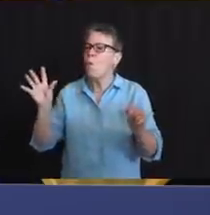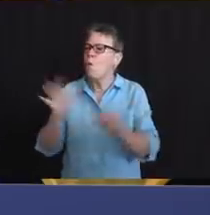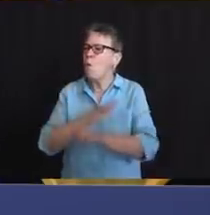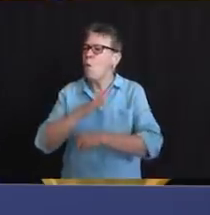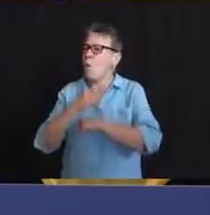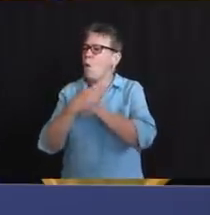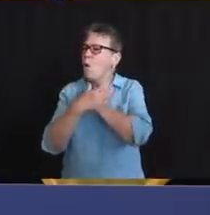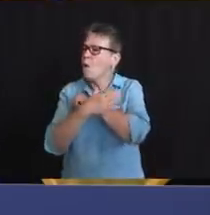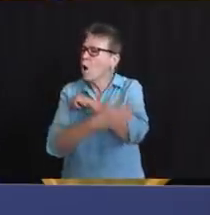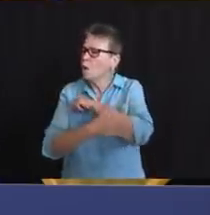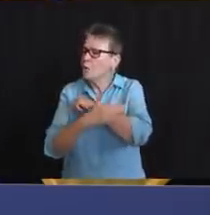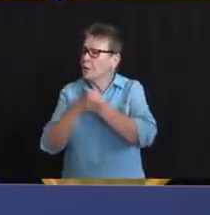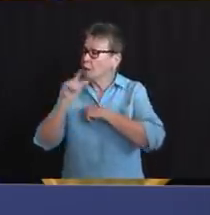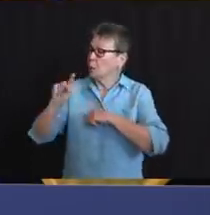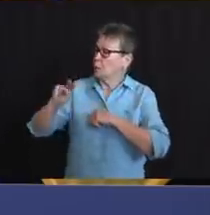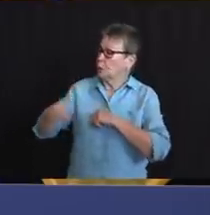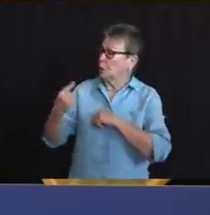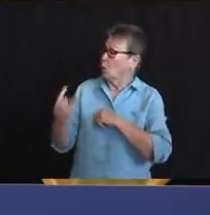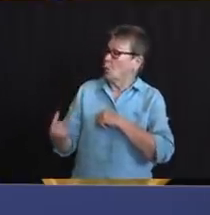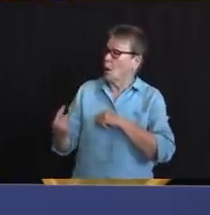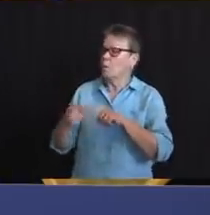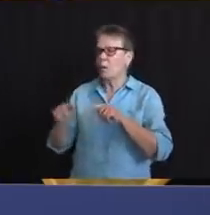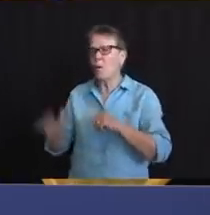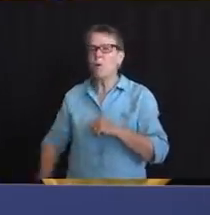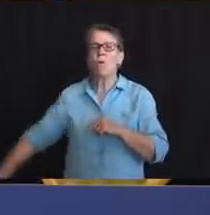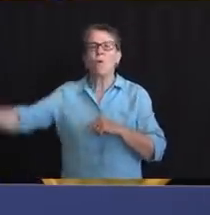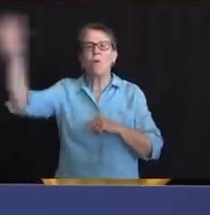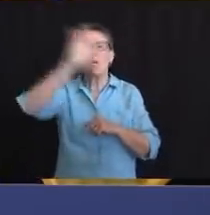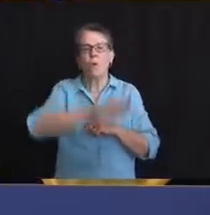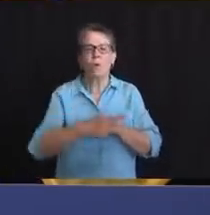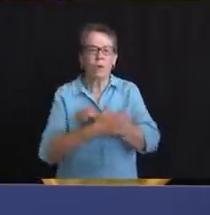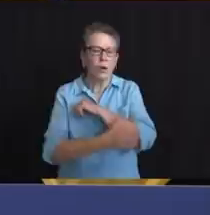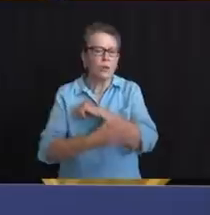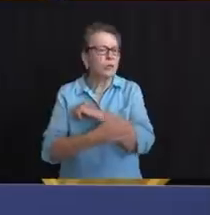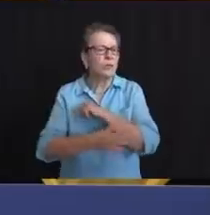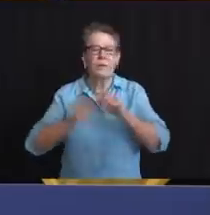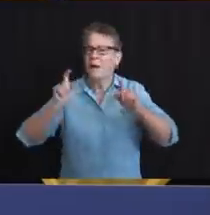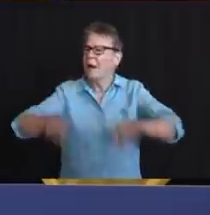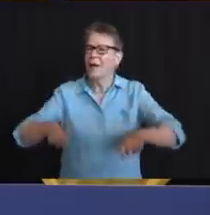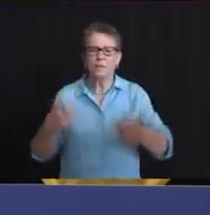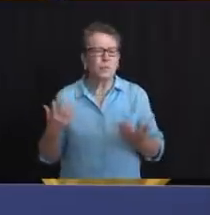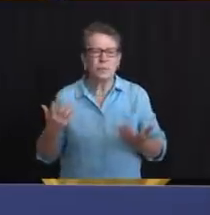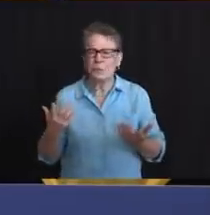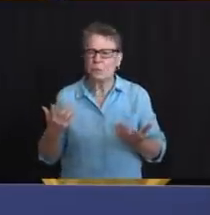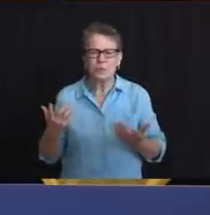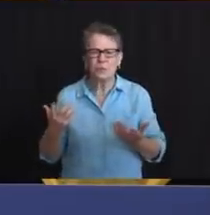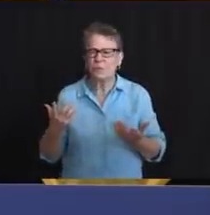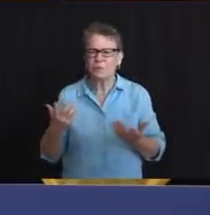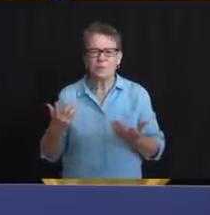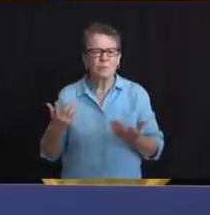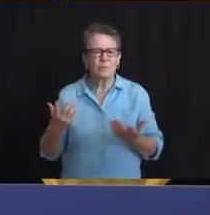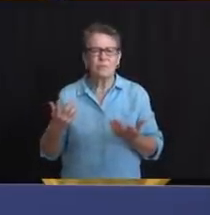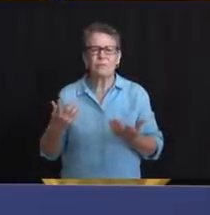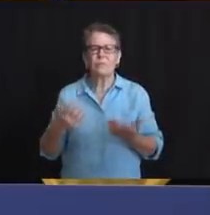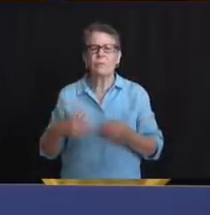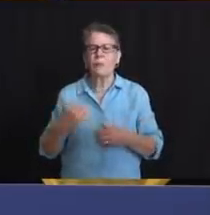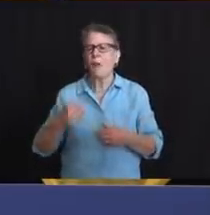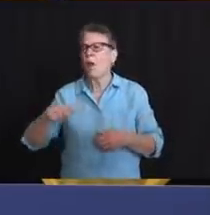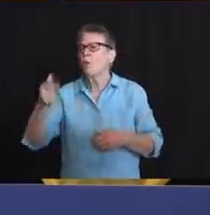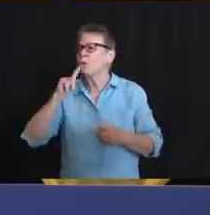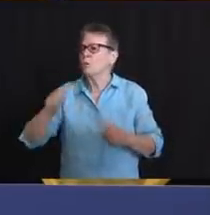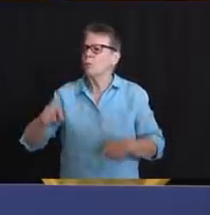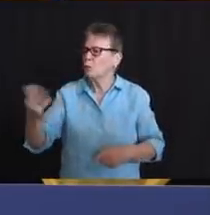Daniel. Hi, Governor. Thanks for doing this. Oh. Yep. What restrictions are still left at this